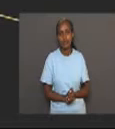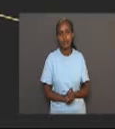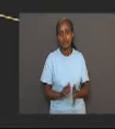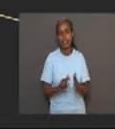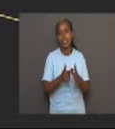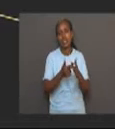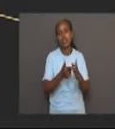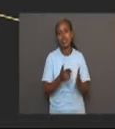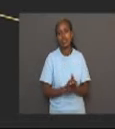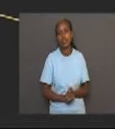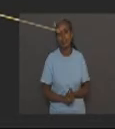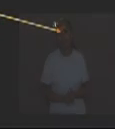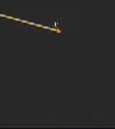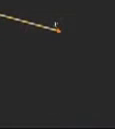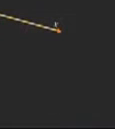Begin.